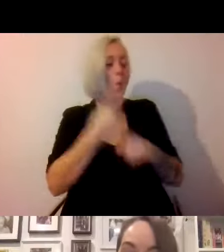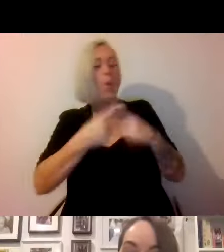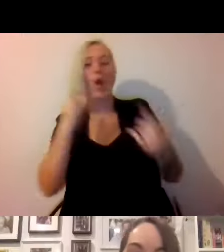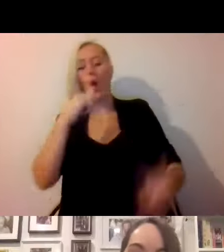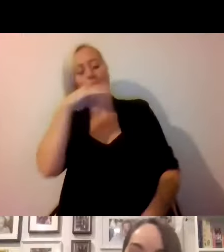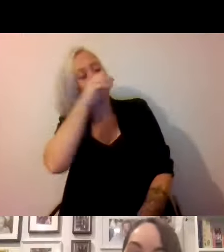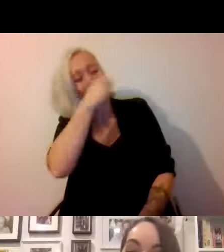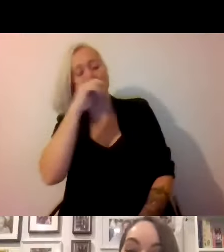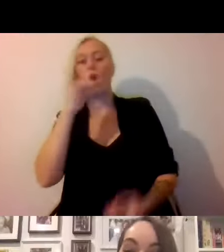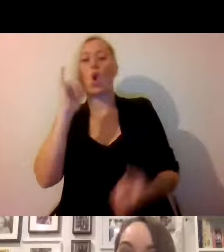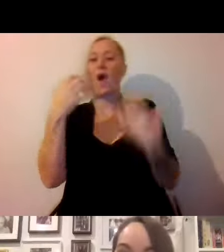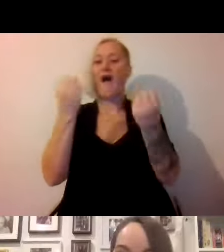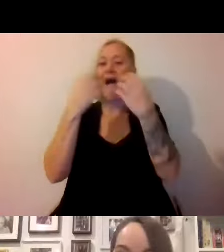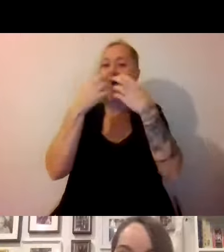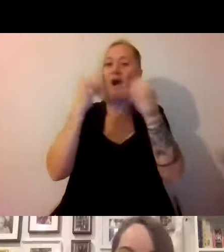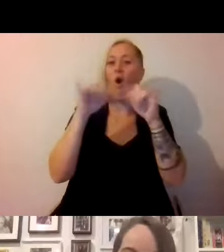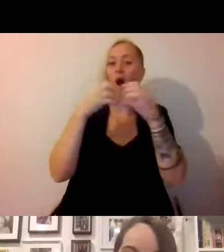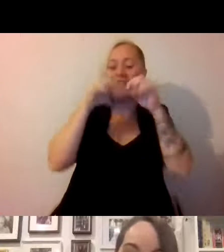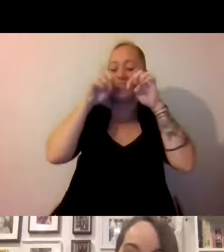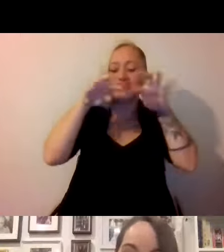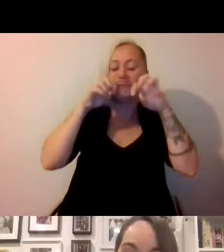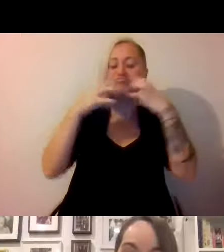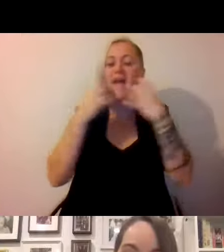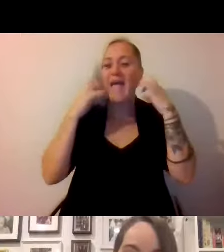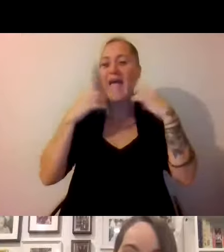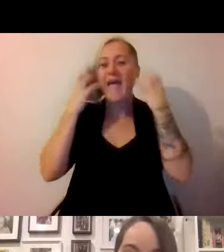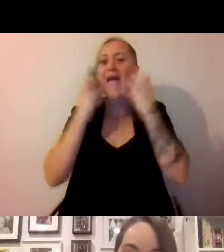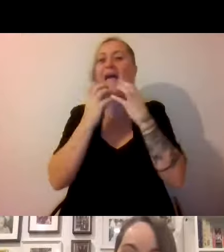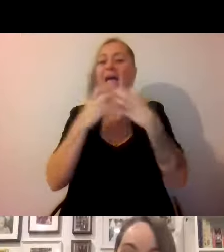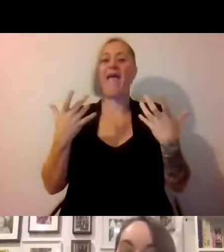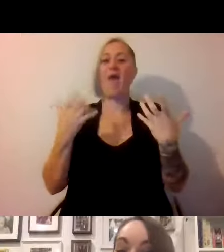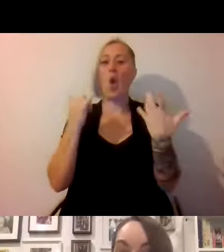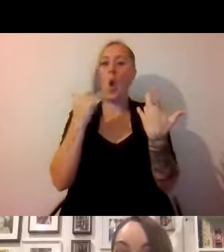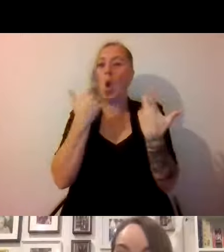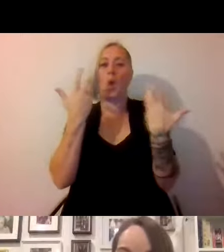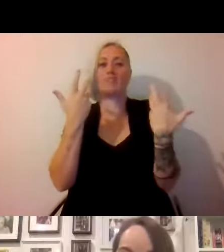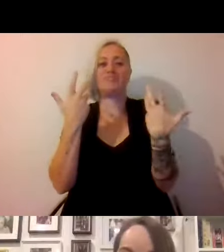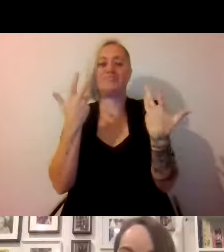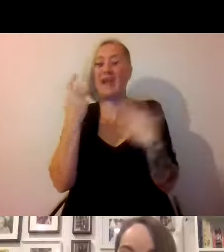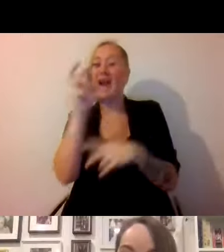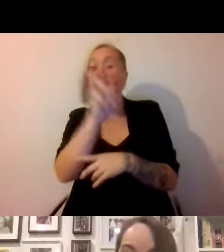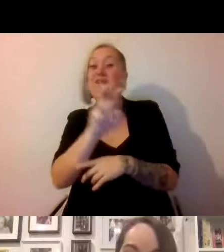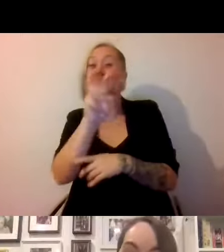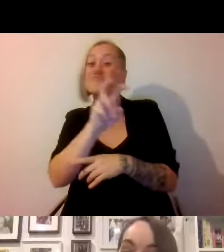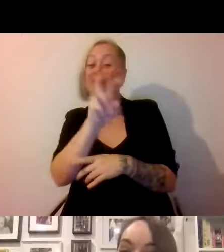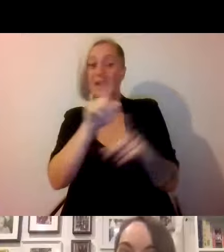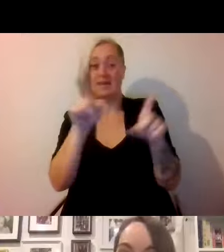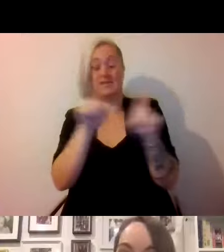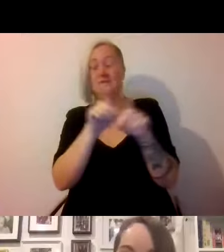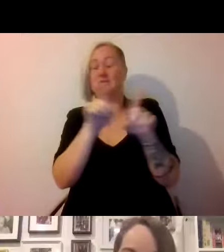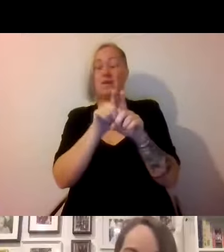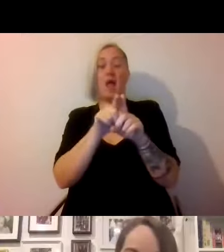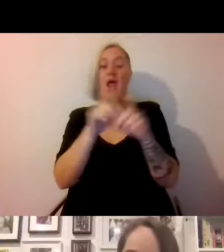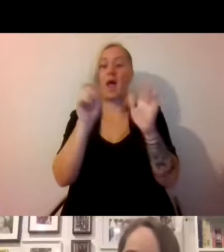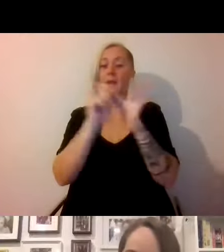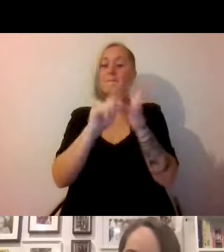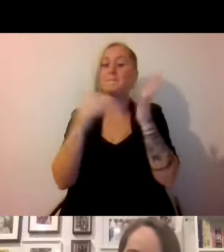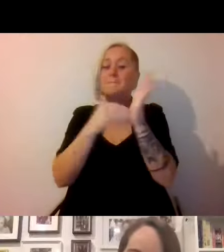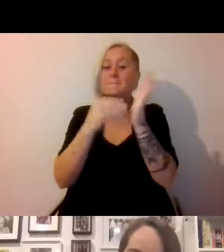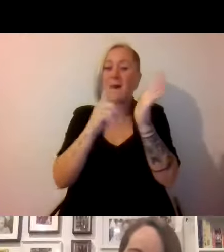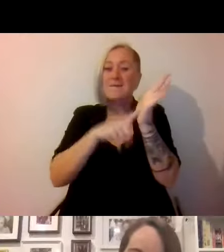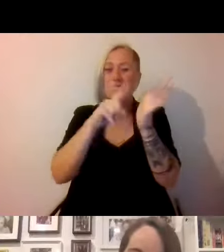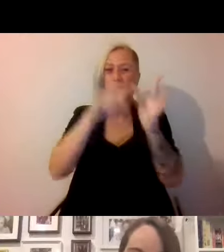have facial hair like porcupines, lips like sphincters. Lip reading is like putting together a puzzle with missing